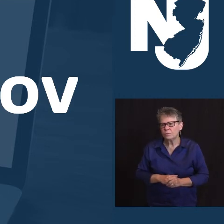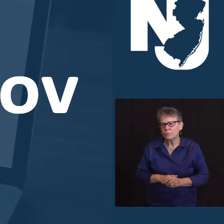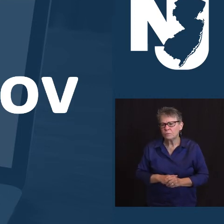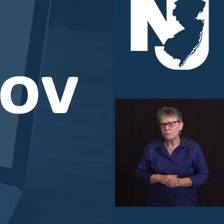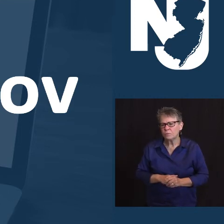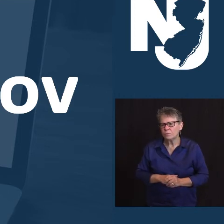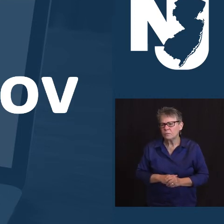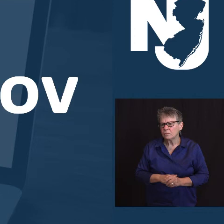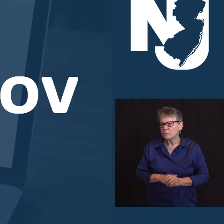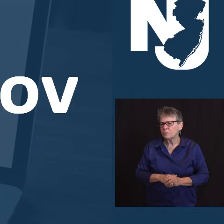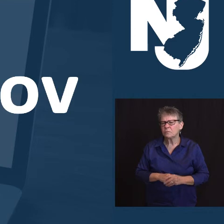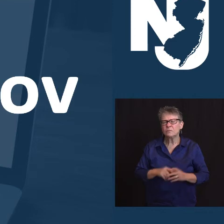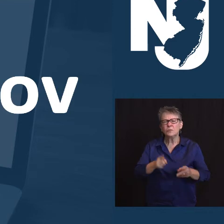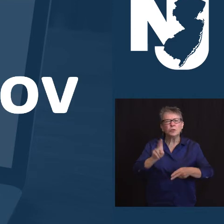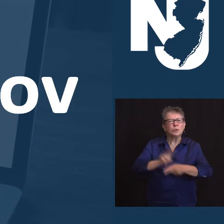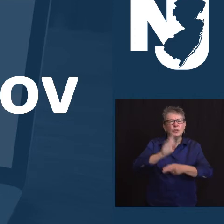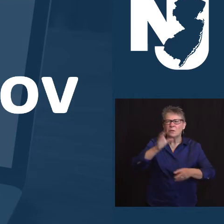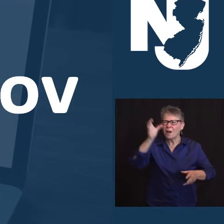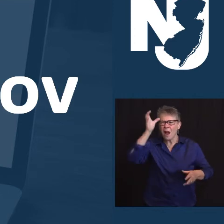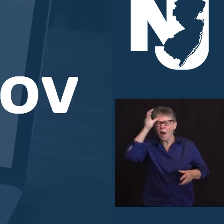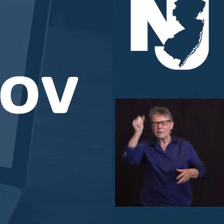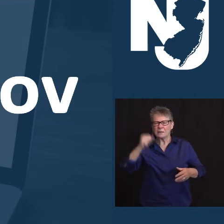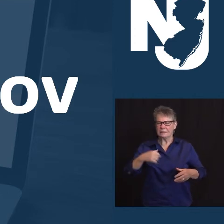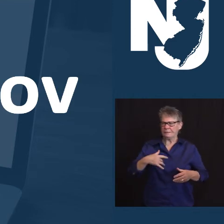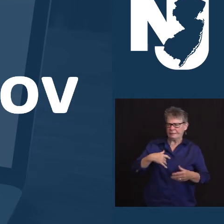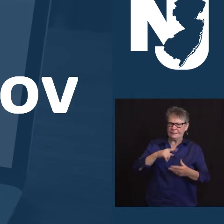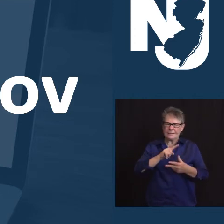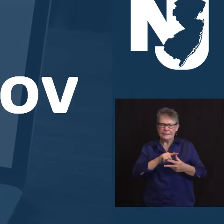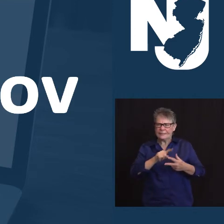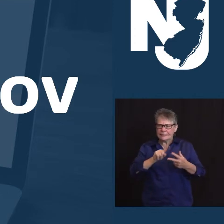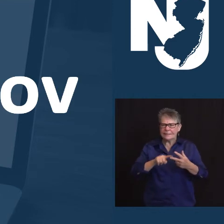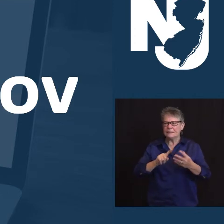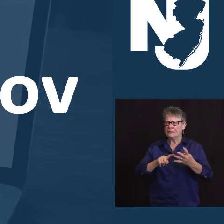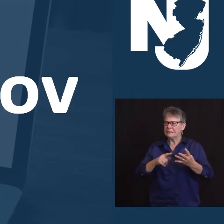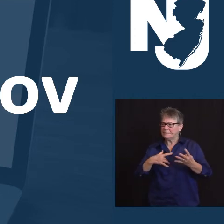common sense. All of this together is how we beat this virus.